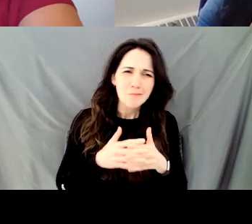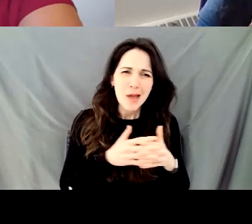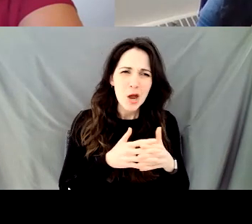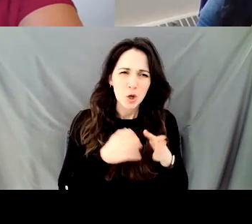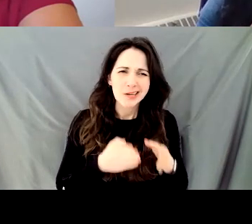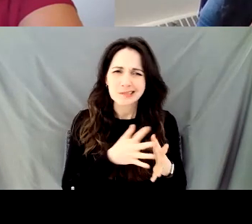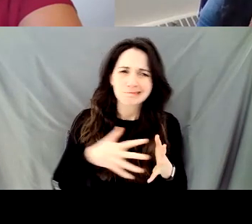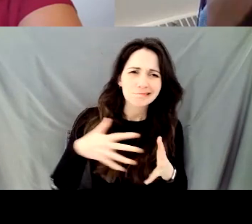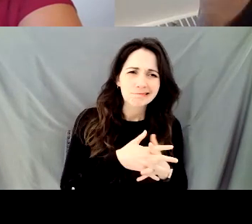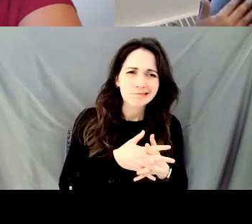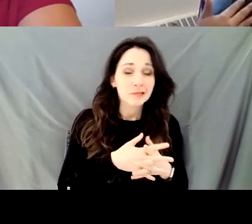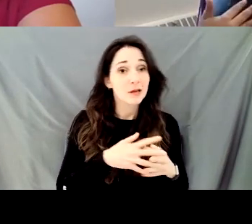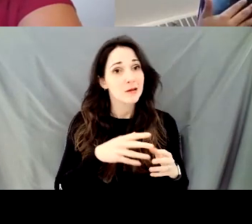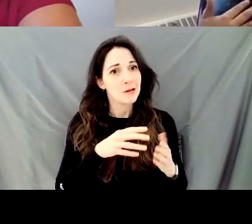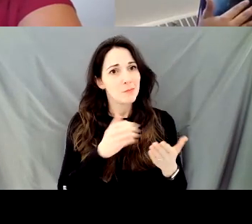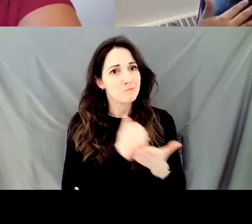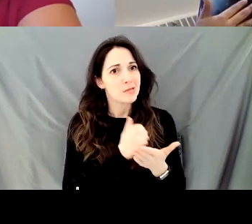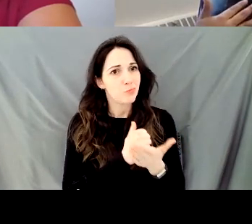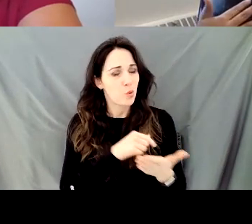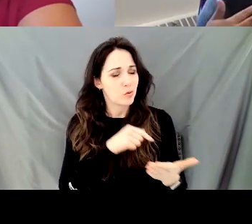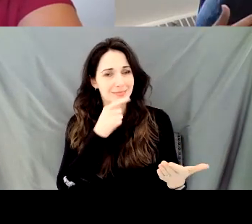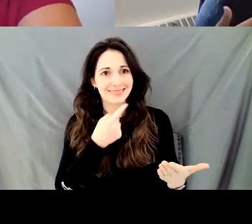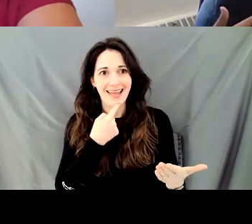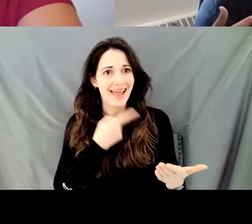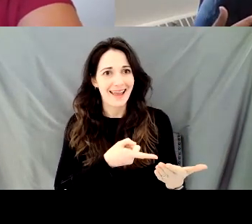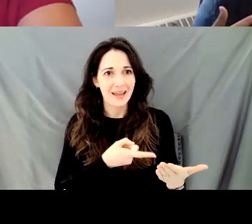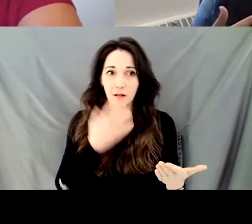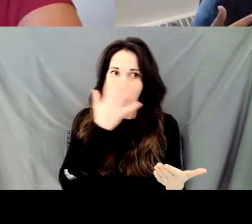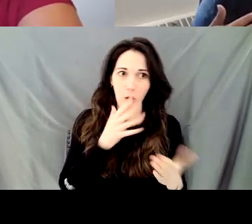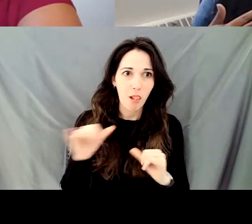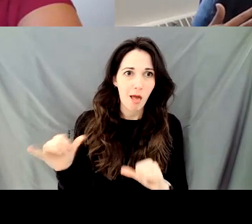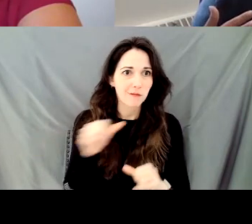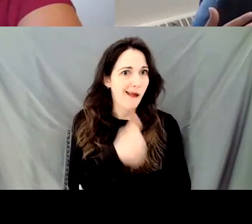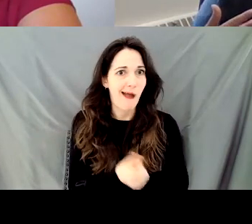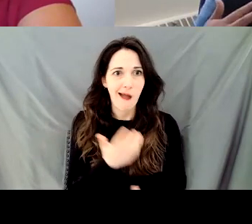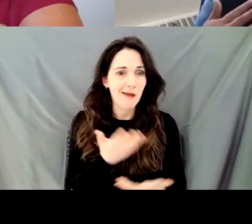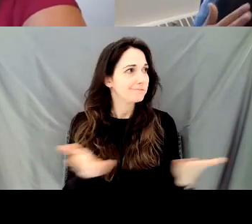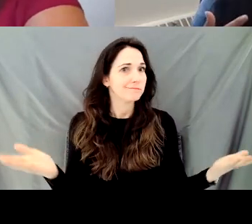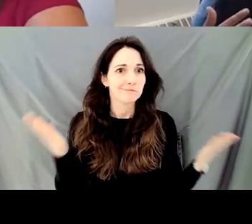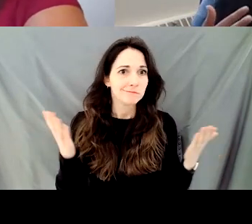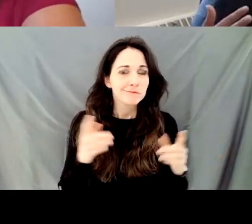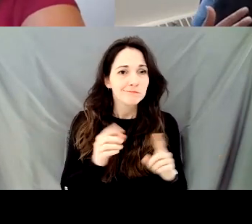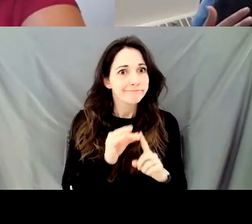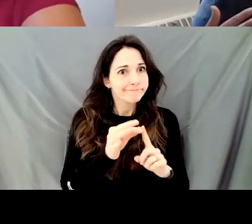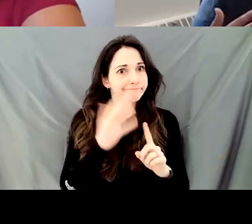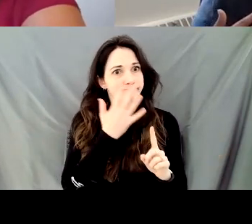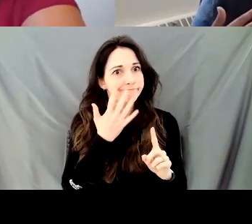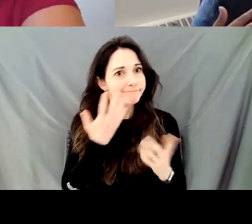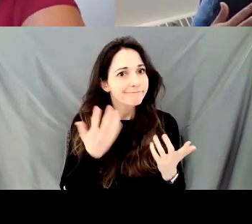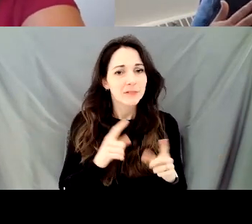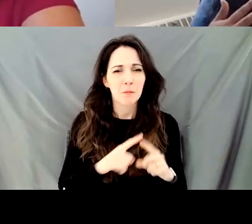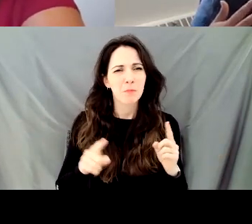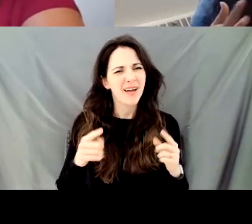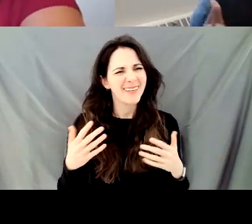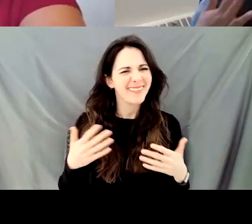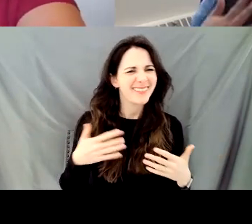passport doesn't say so, and like I don't look like it, right? It's just like this struggle of like